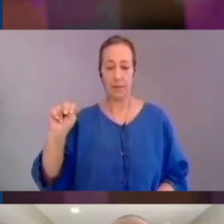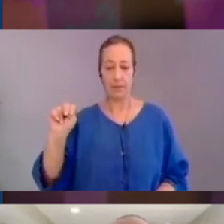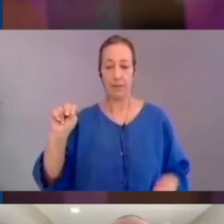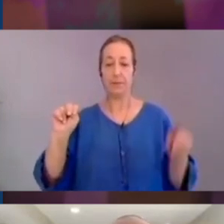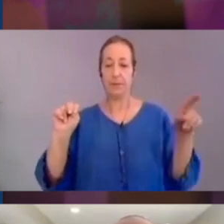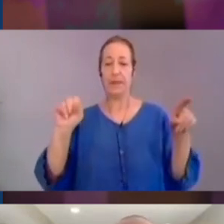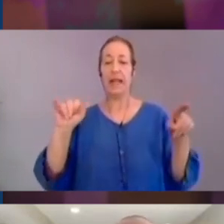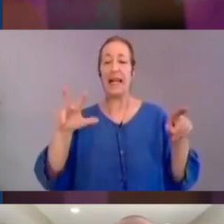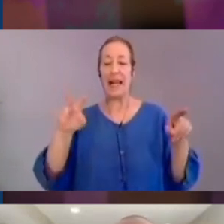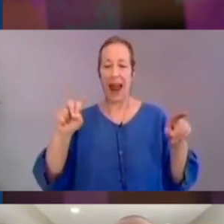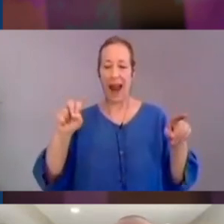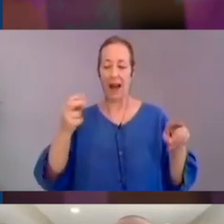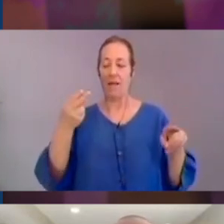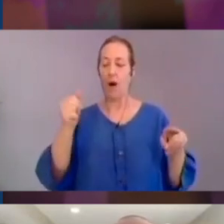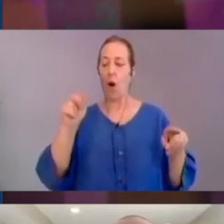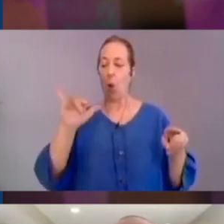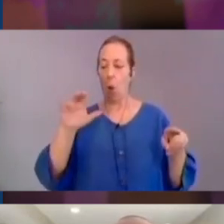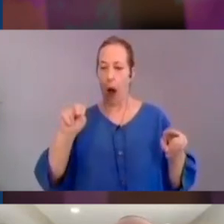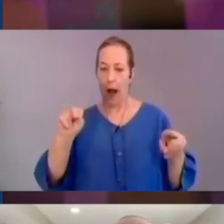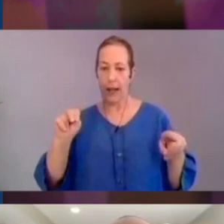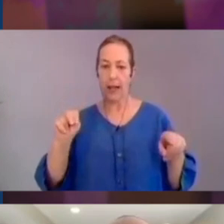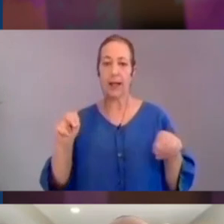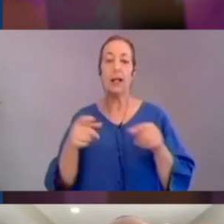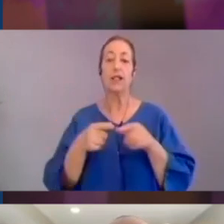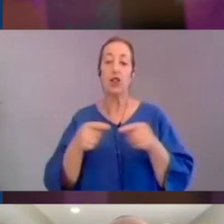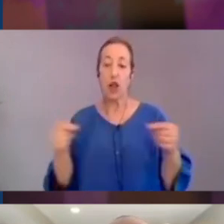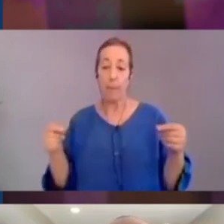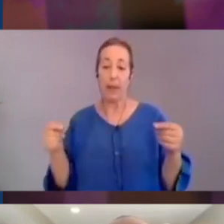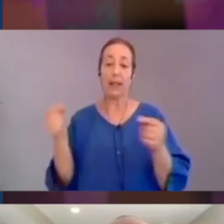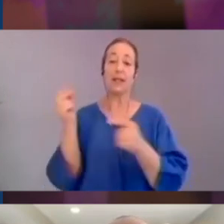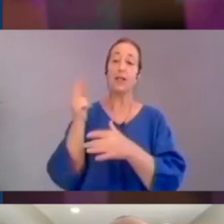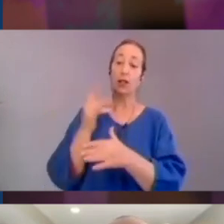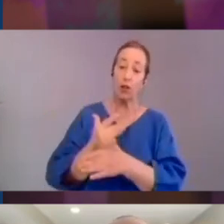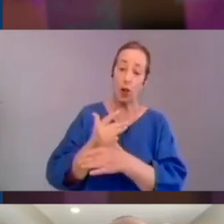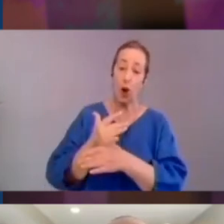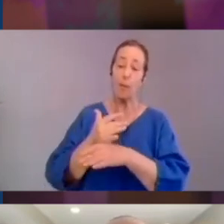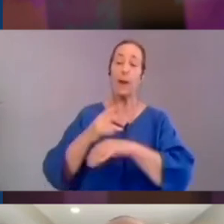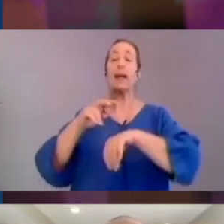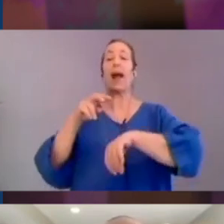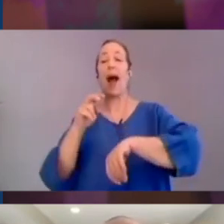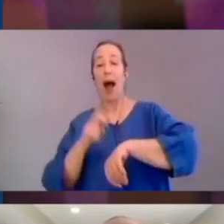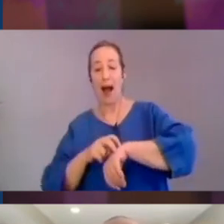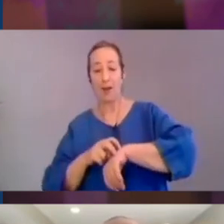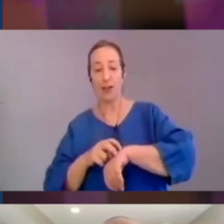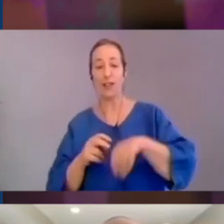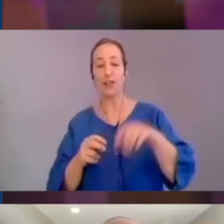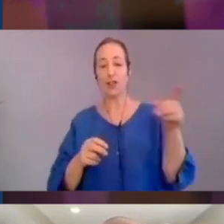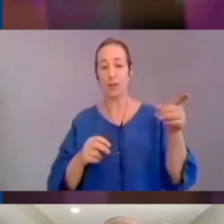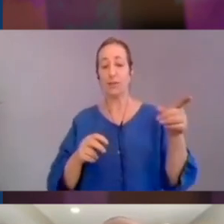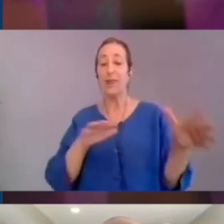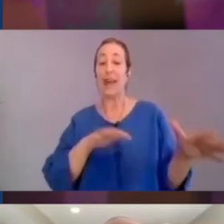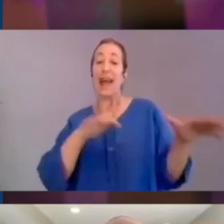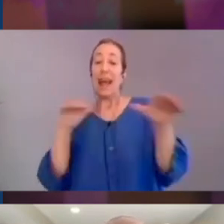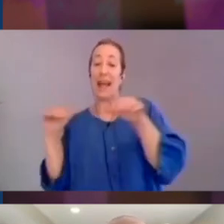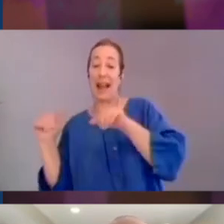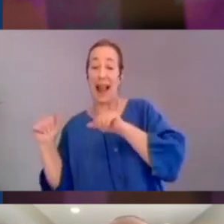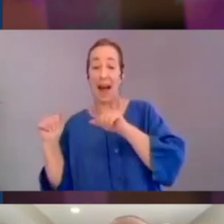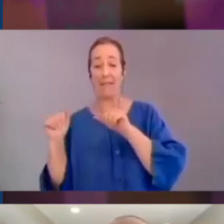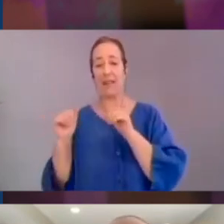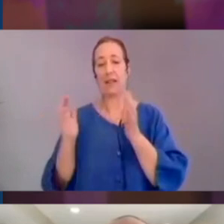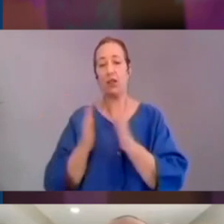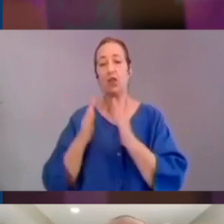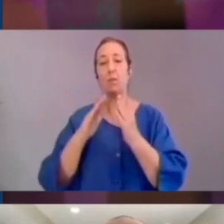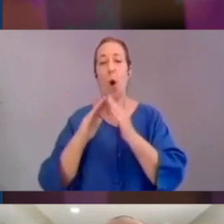Hawaiian, Japanese, German, and Irish man who left the small fishing village of Ka'aava on